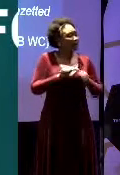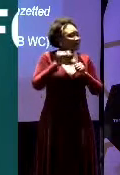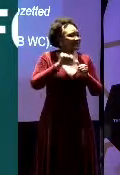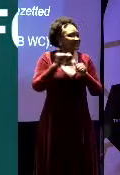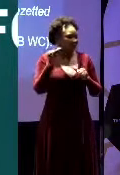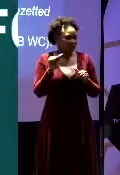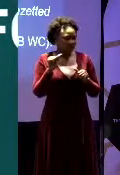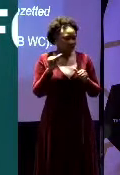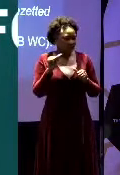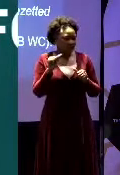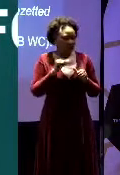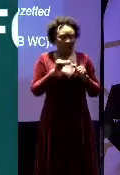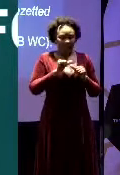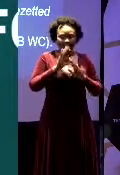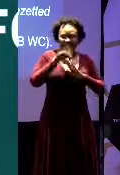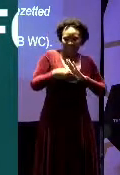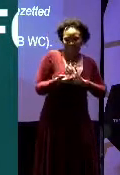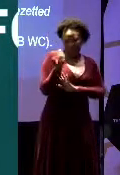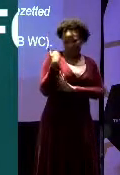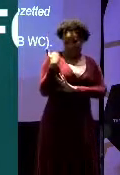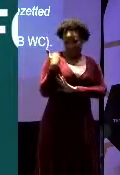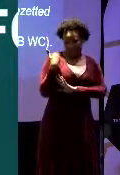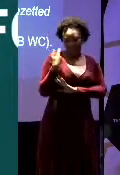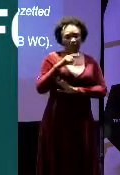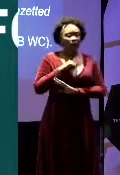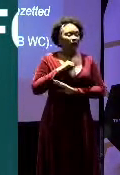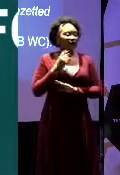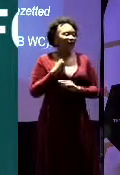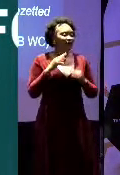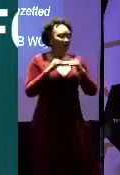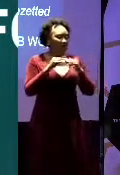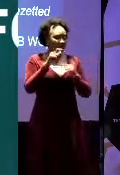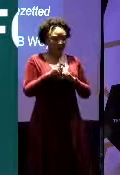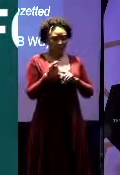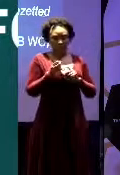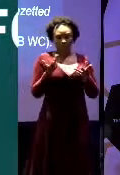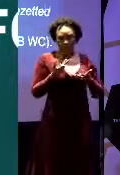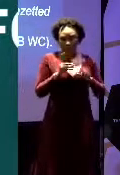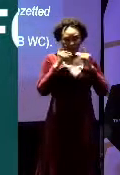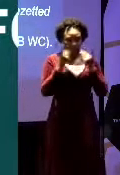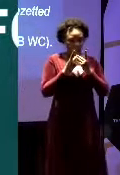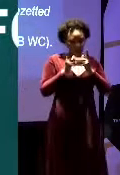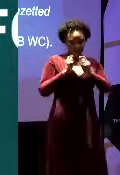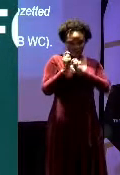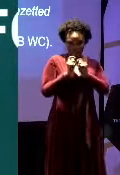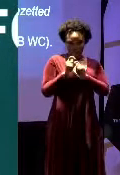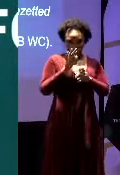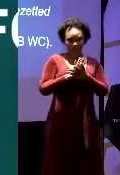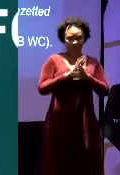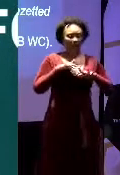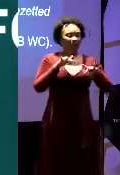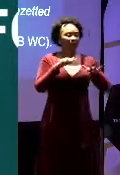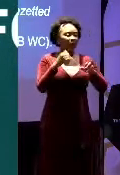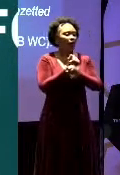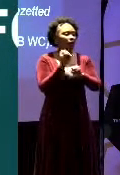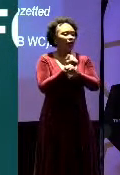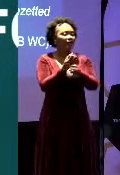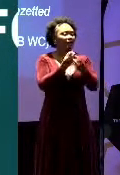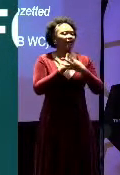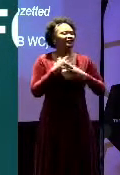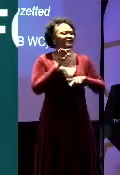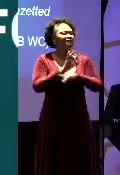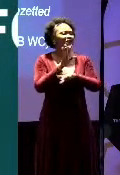than the previous one. We had a member from the Department of Transport and Public Works who then provided us with advice